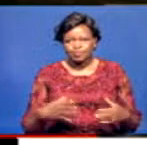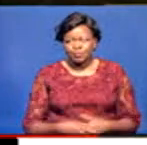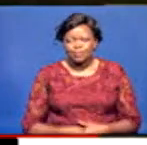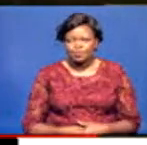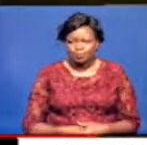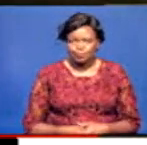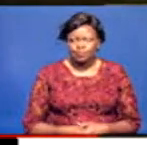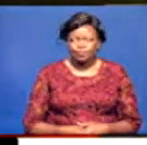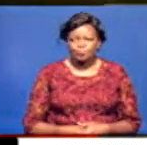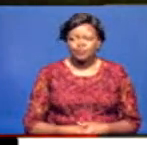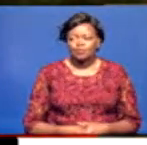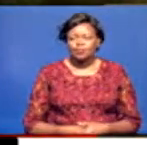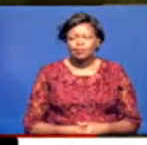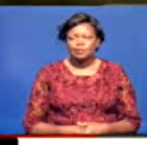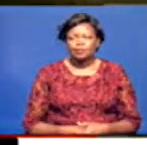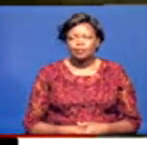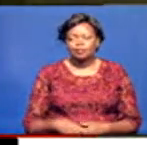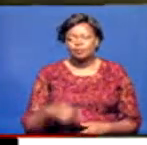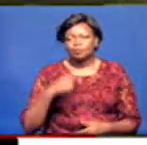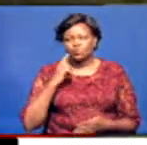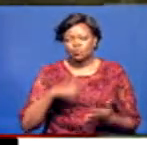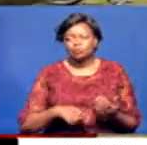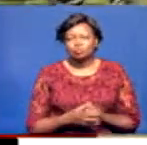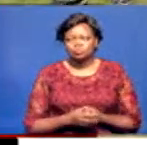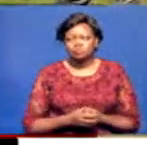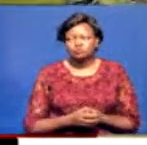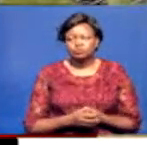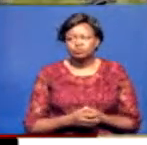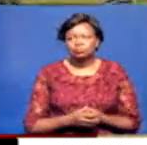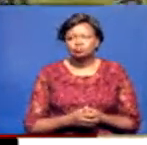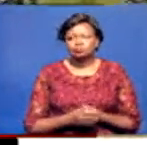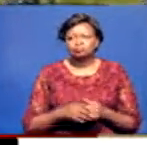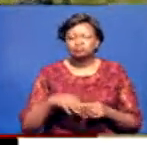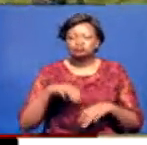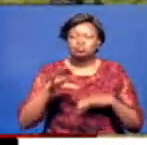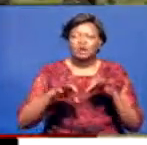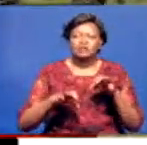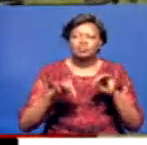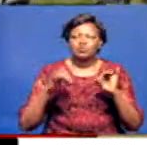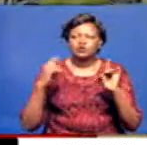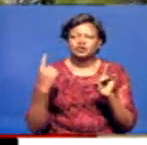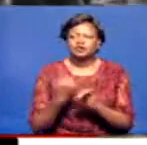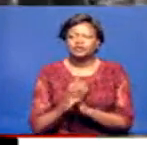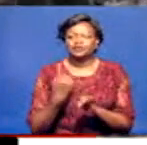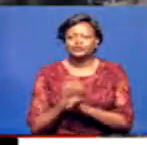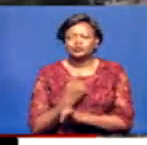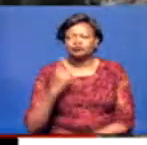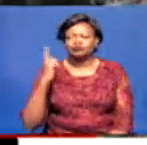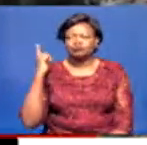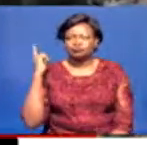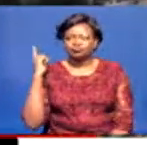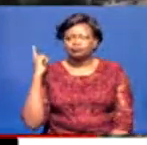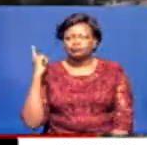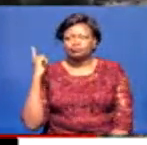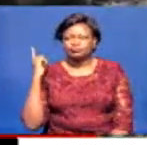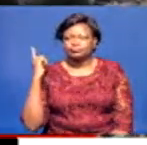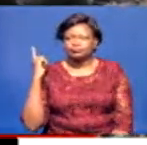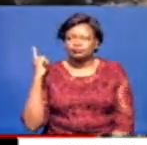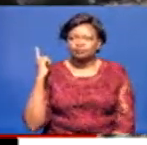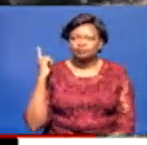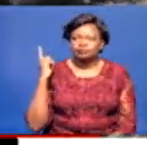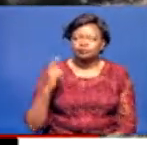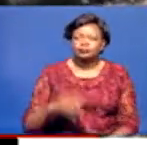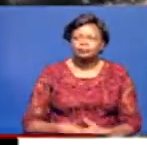is a home to, among other wildlife, the grazy zebras, wild dog, as well as the white and black